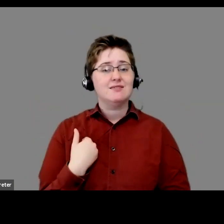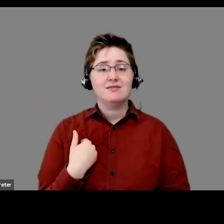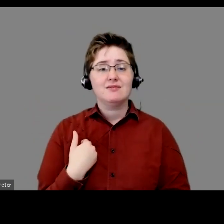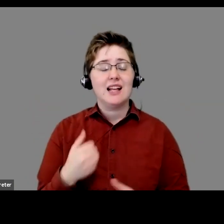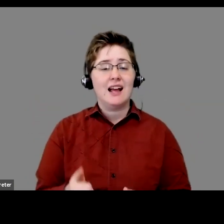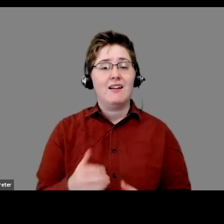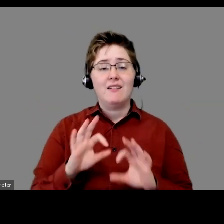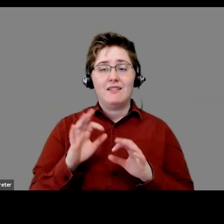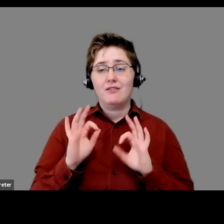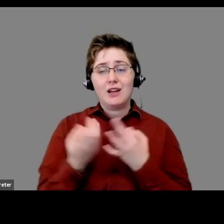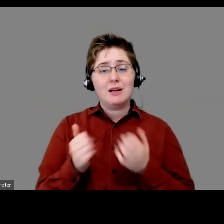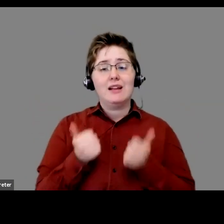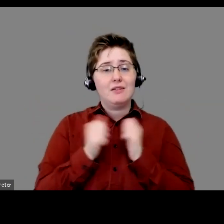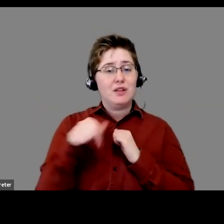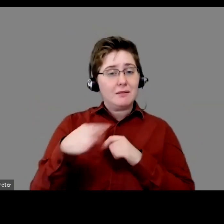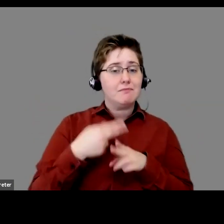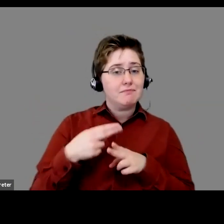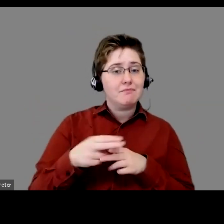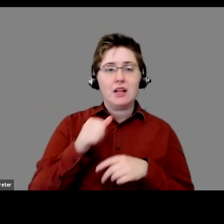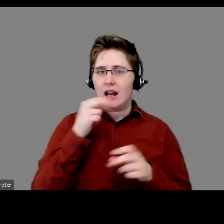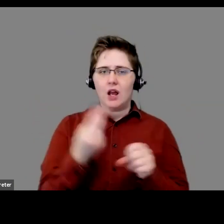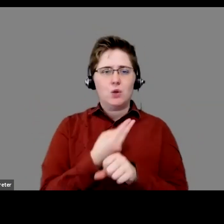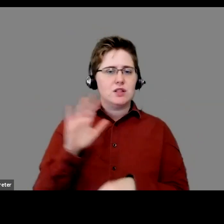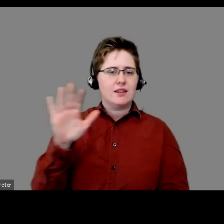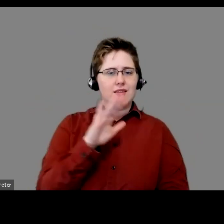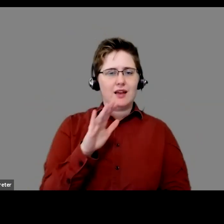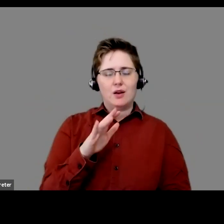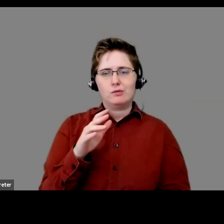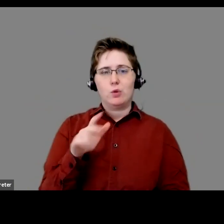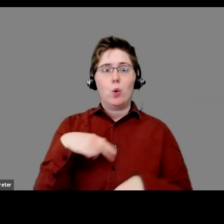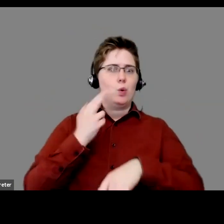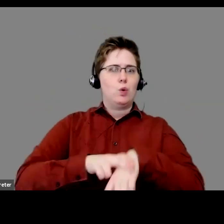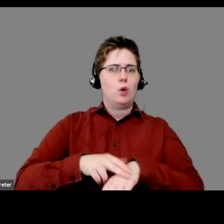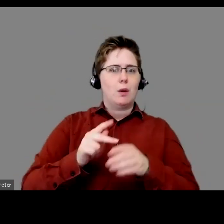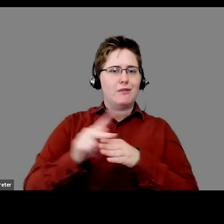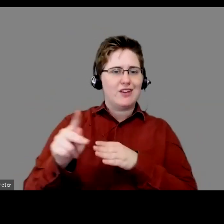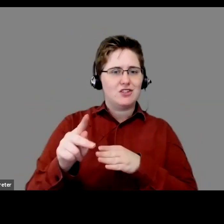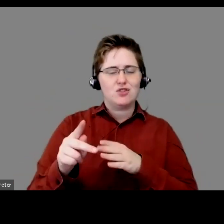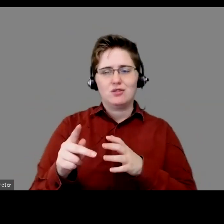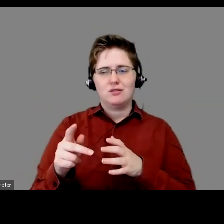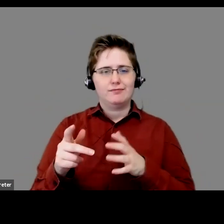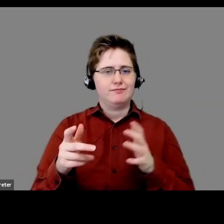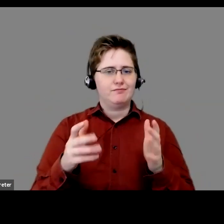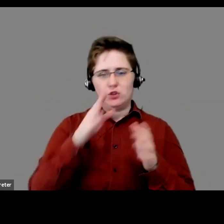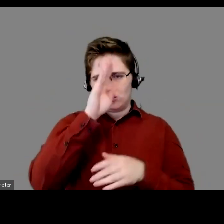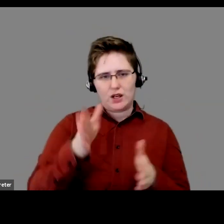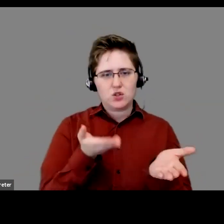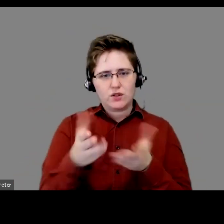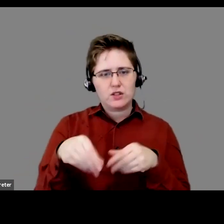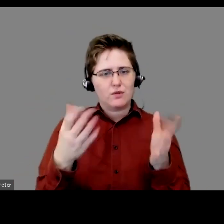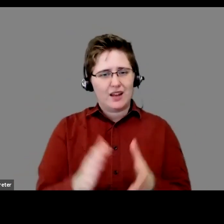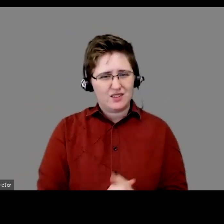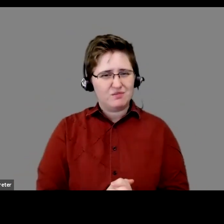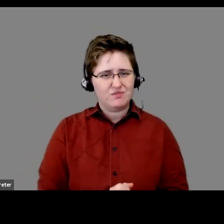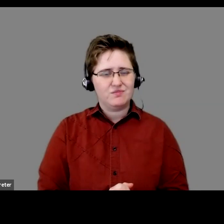live-in family members in the time being. They're not using their traditional professional direct service provider. That